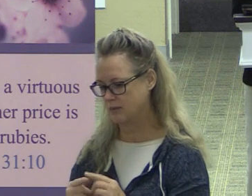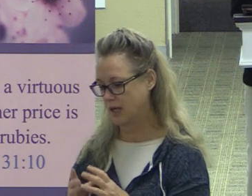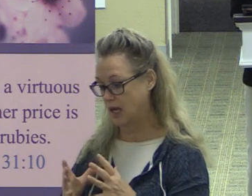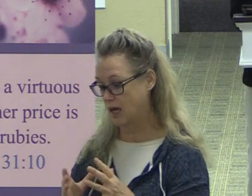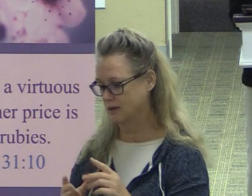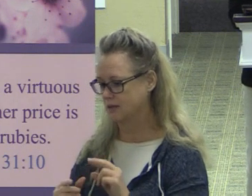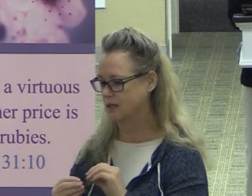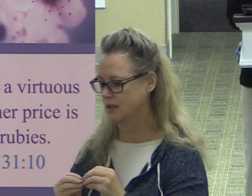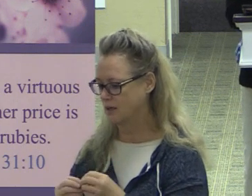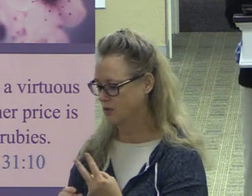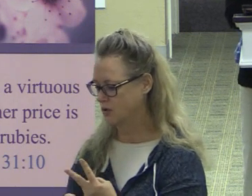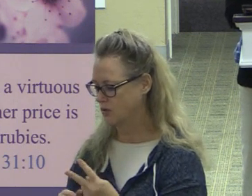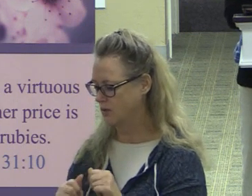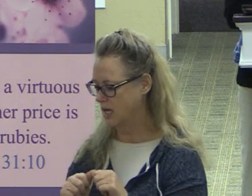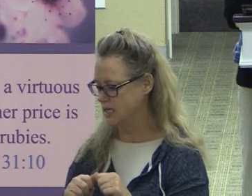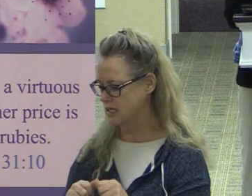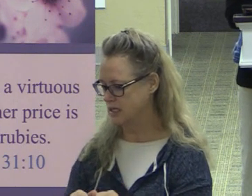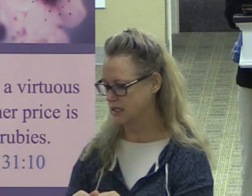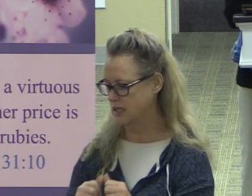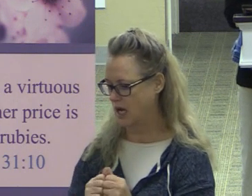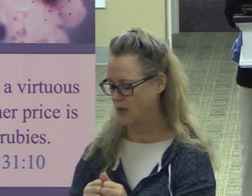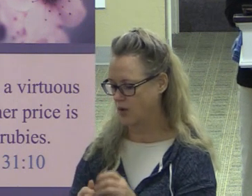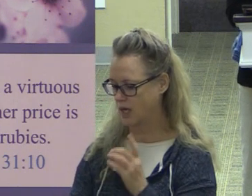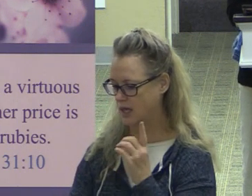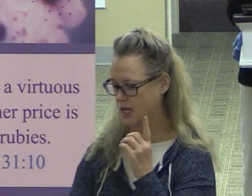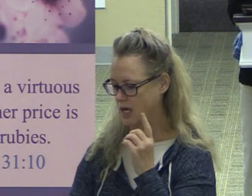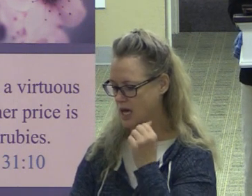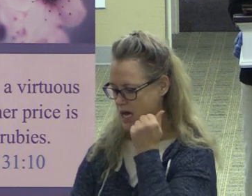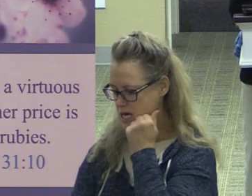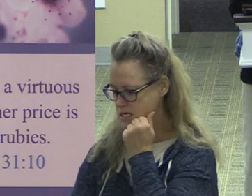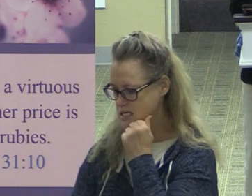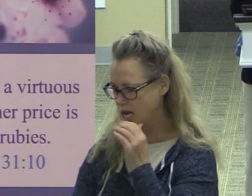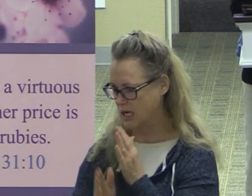Number two, stay with a daily prayer time.